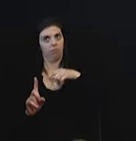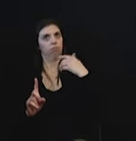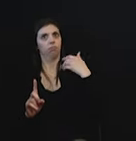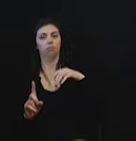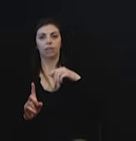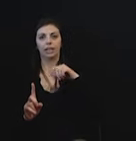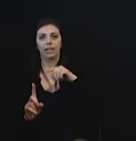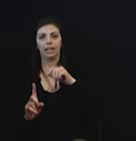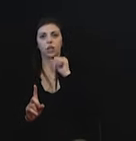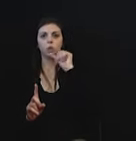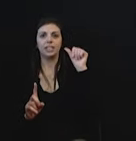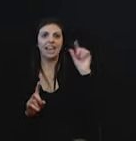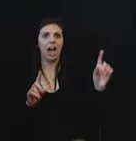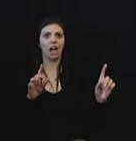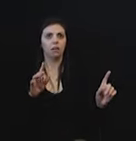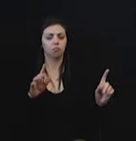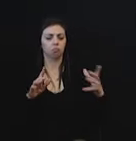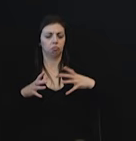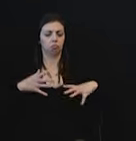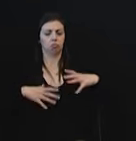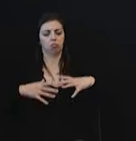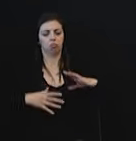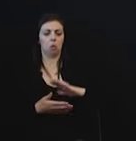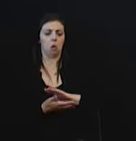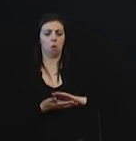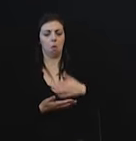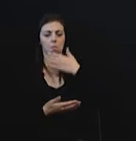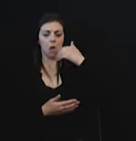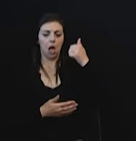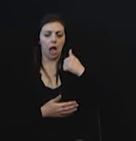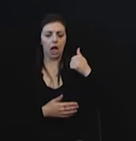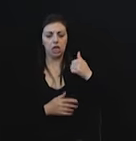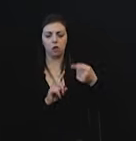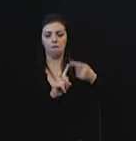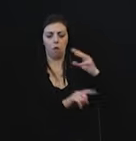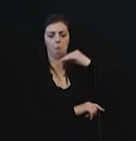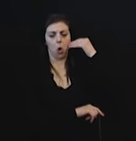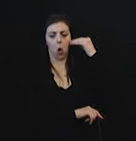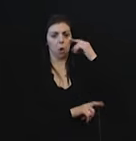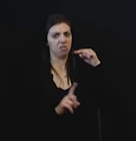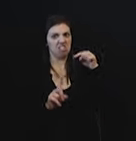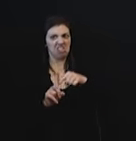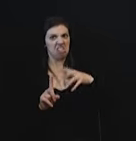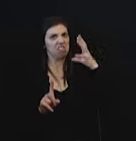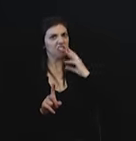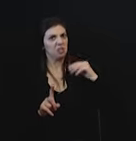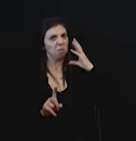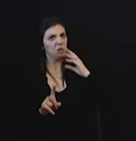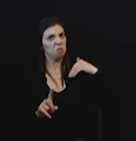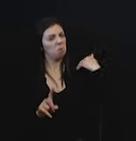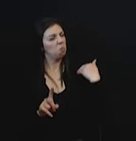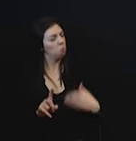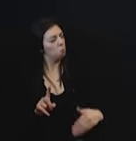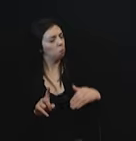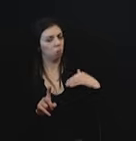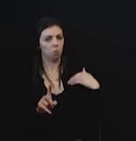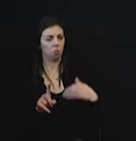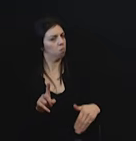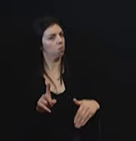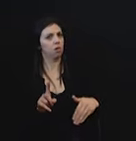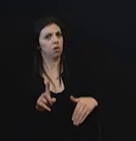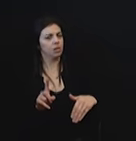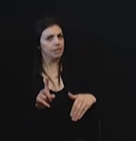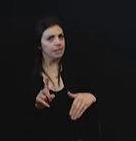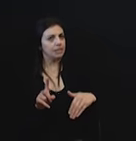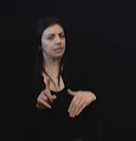He wasn't just coming from home. He wasn't always happy. He had been through some stuff. He had